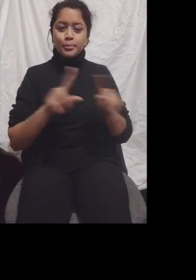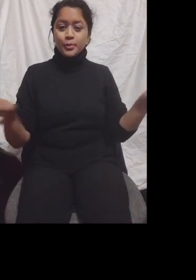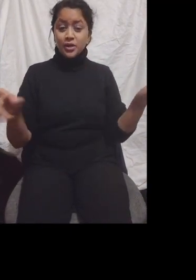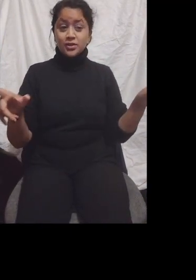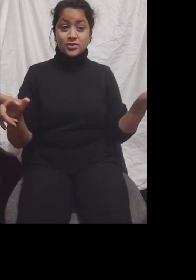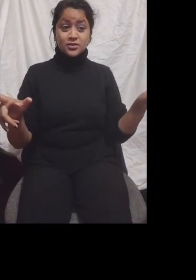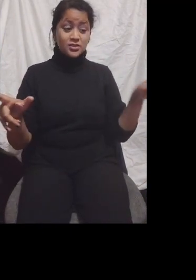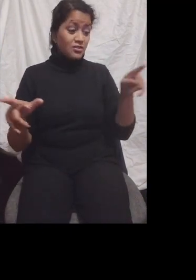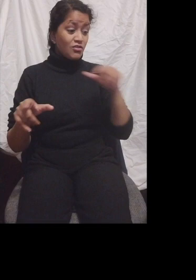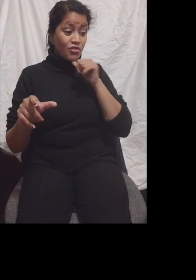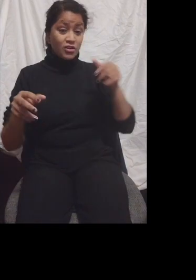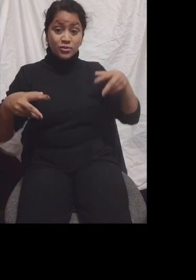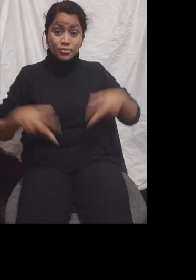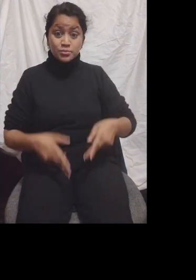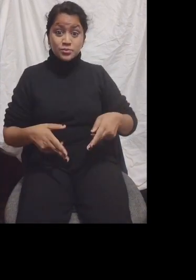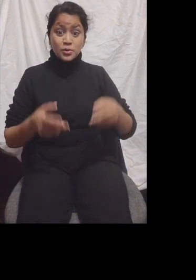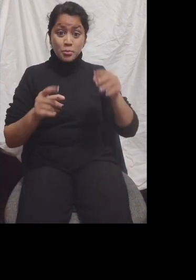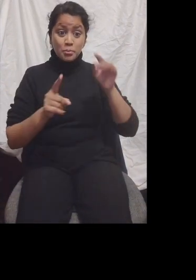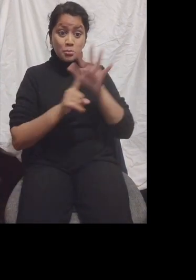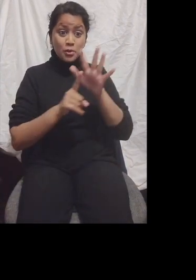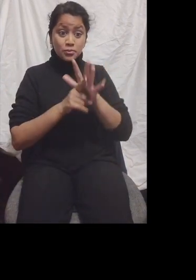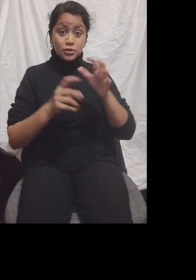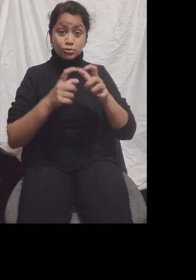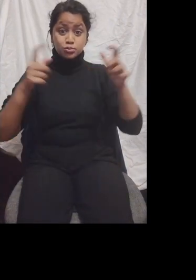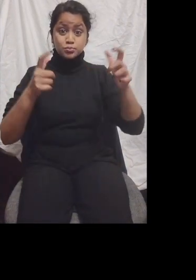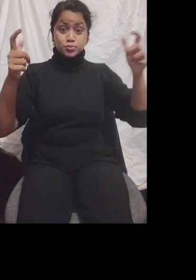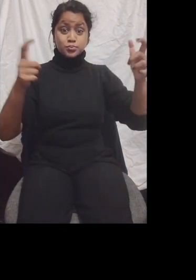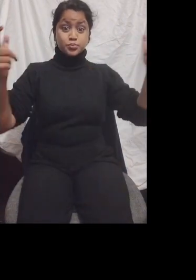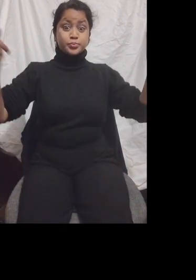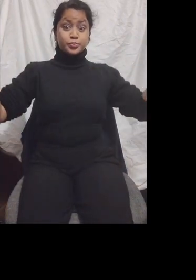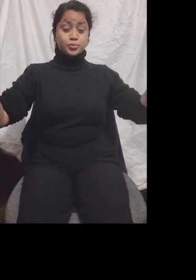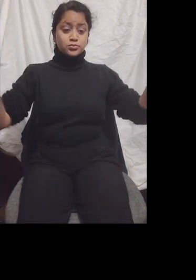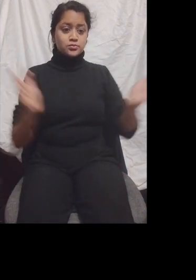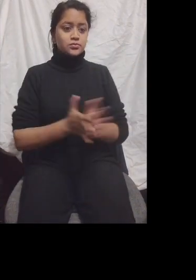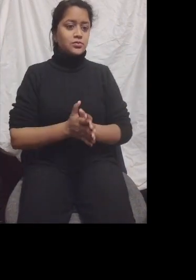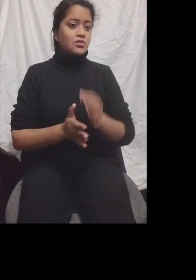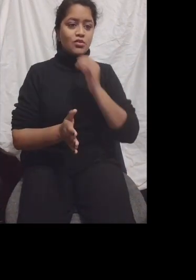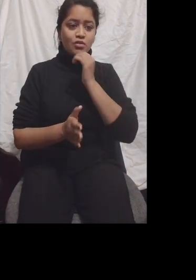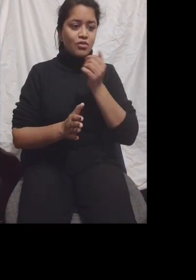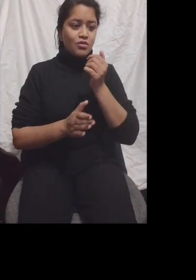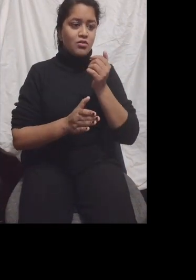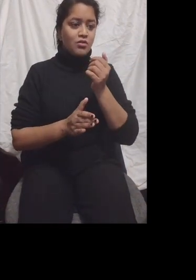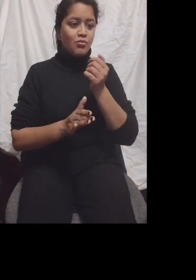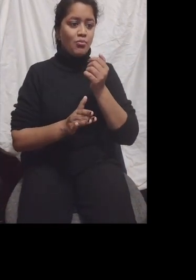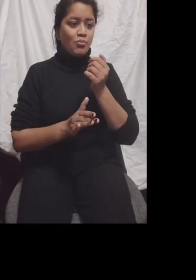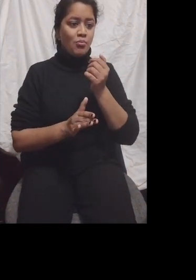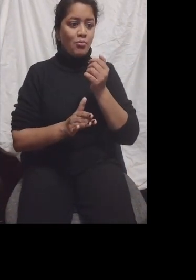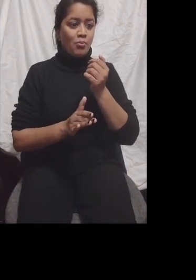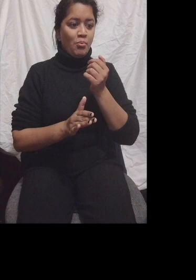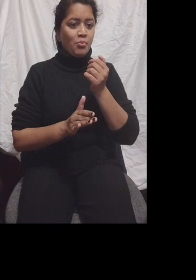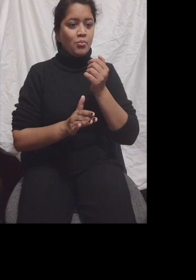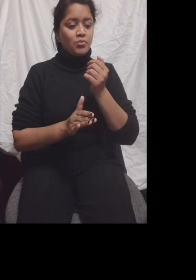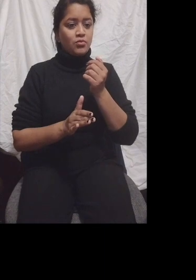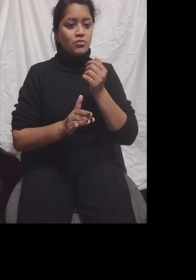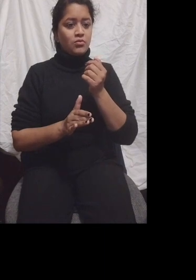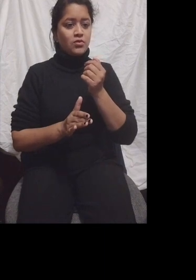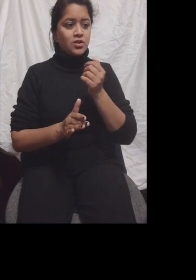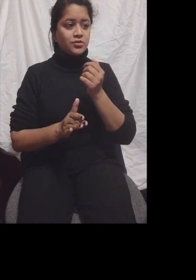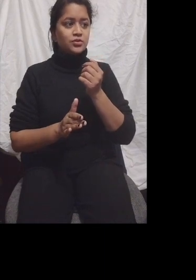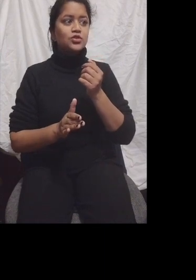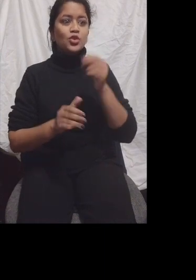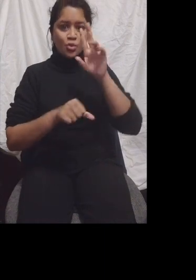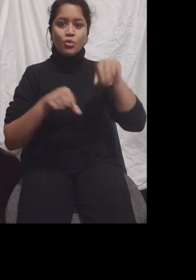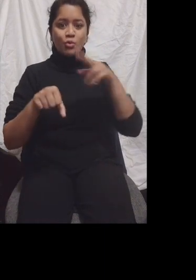unfortunately, because they're not spayed and neutered, the population has boomed. So it's not unusual that a person will have 30 or 40 cats